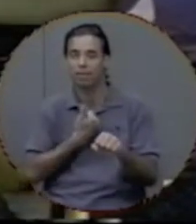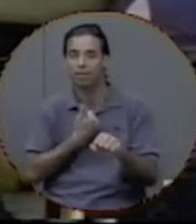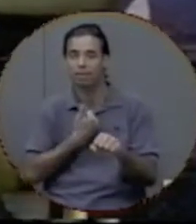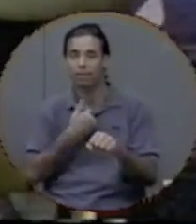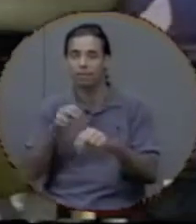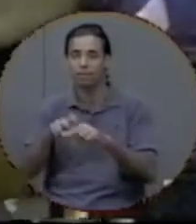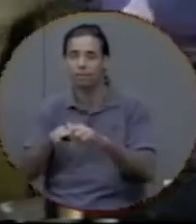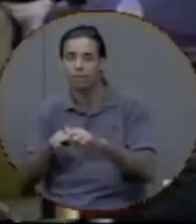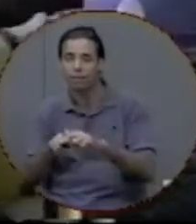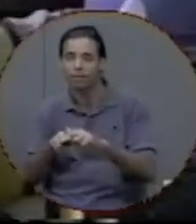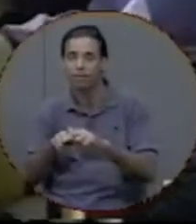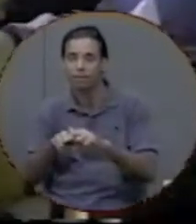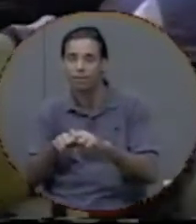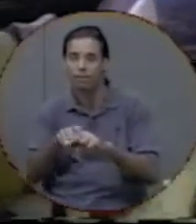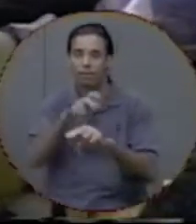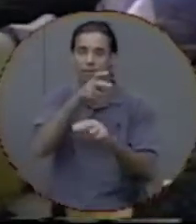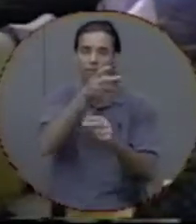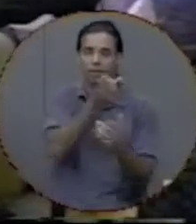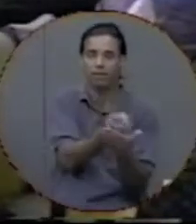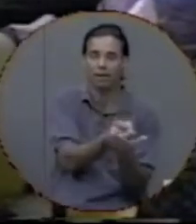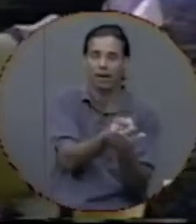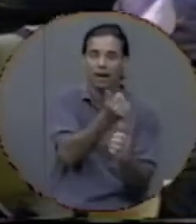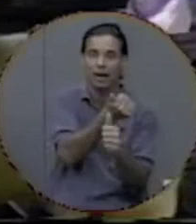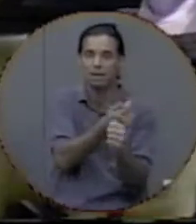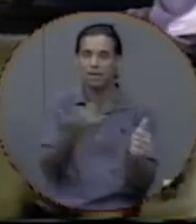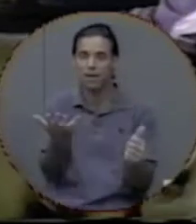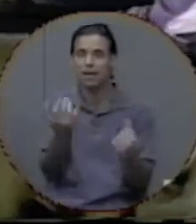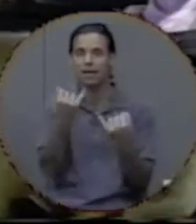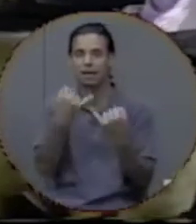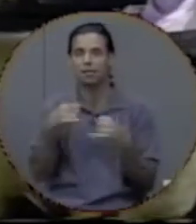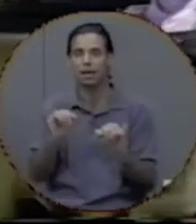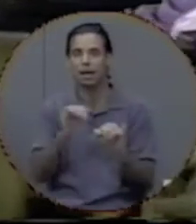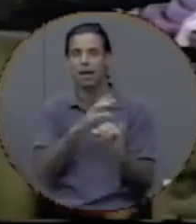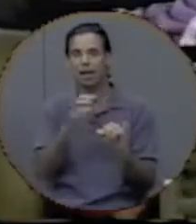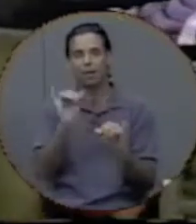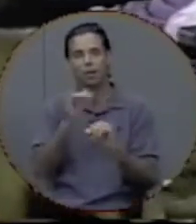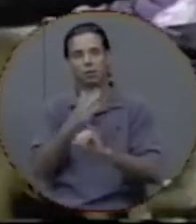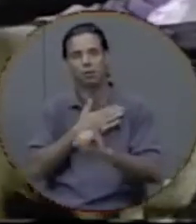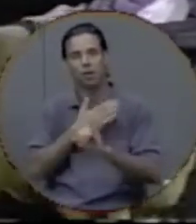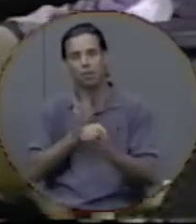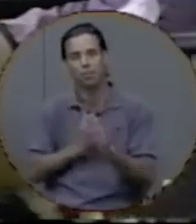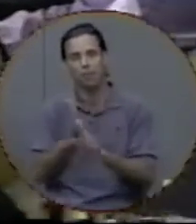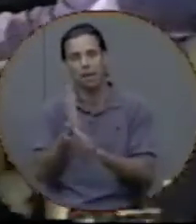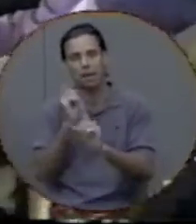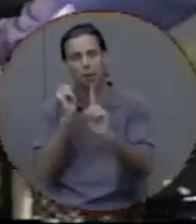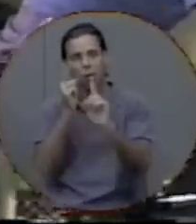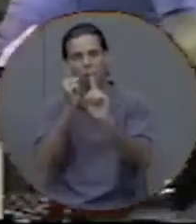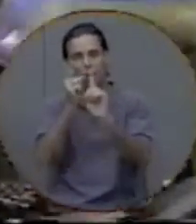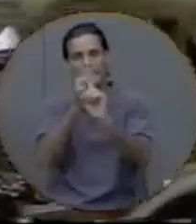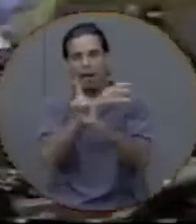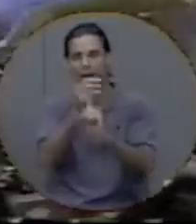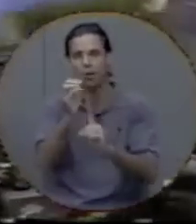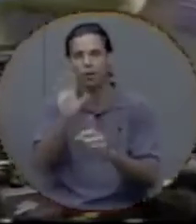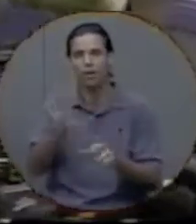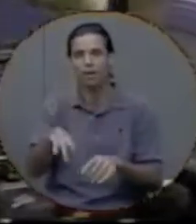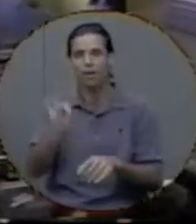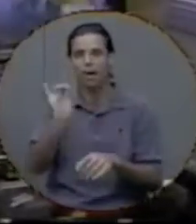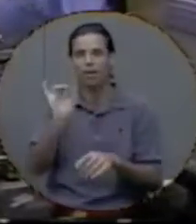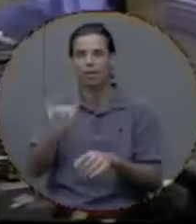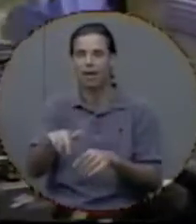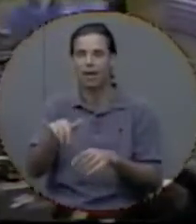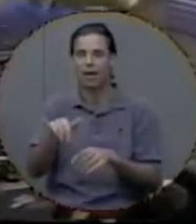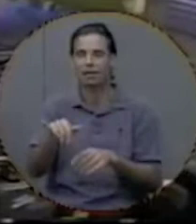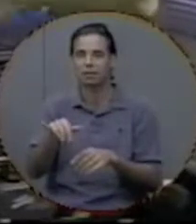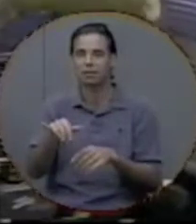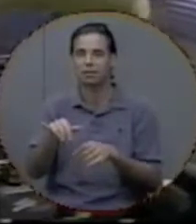bed, transfer and everything pretty independently, and that was one of my main goals. And we found that the forward transfer